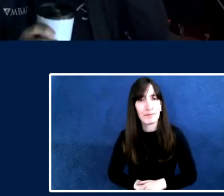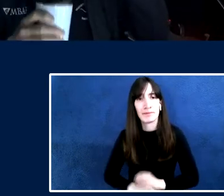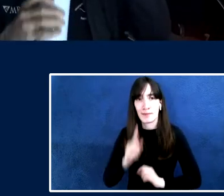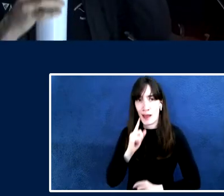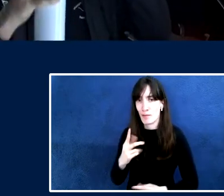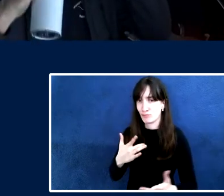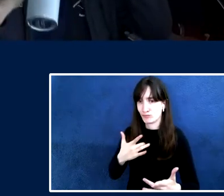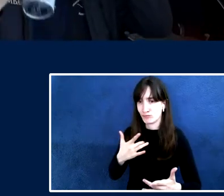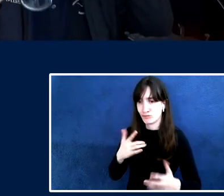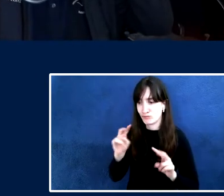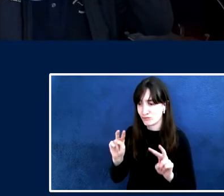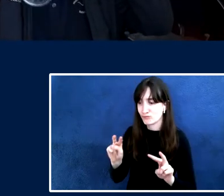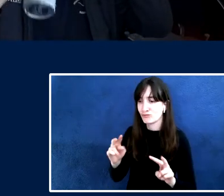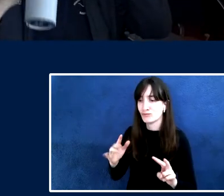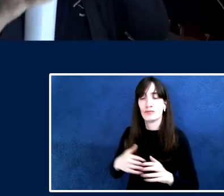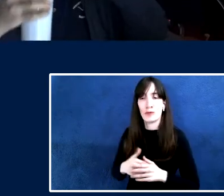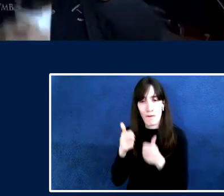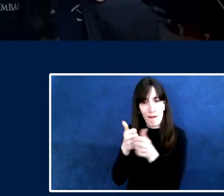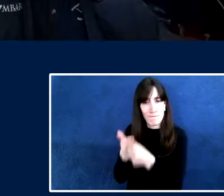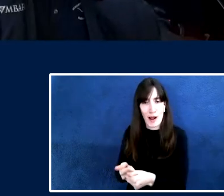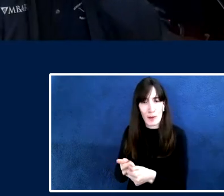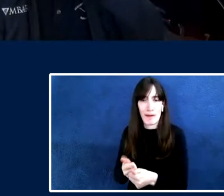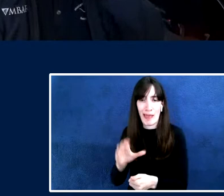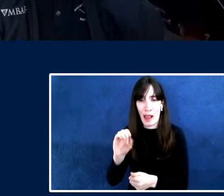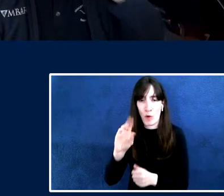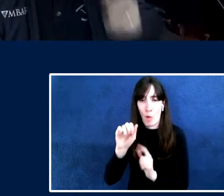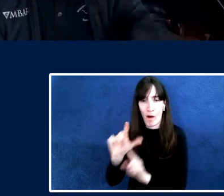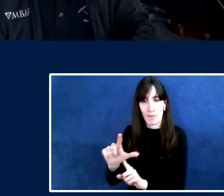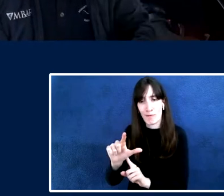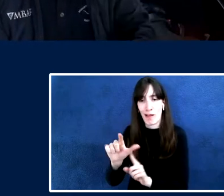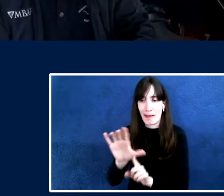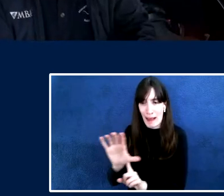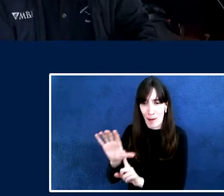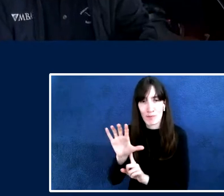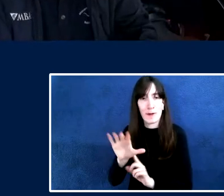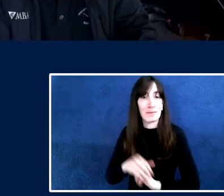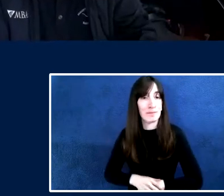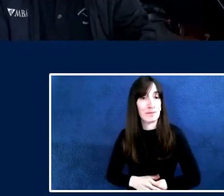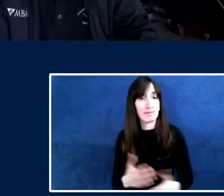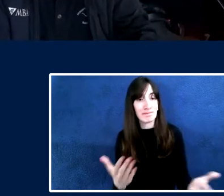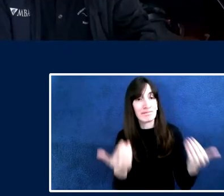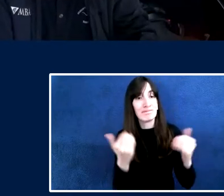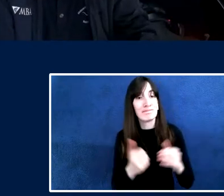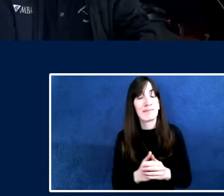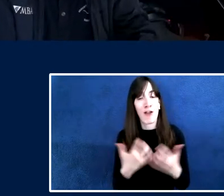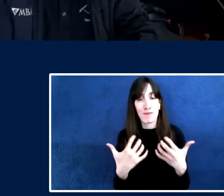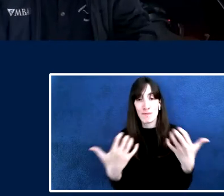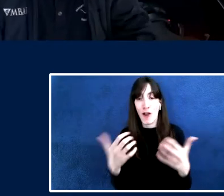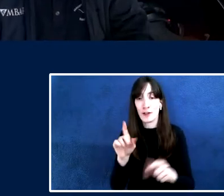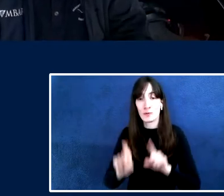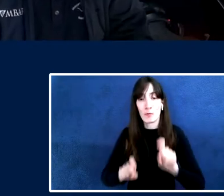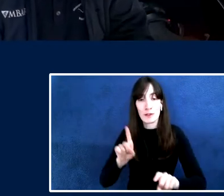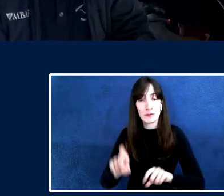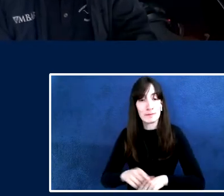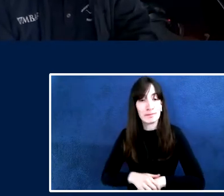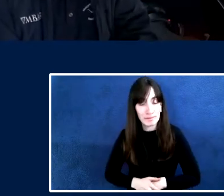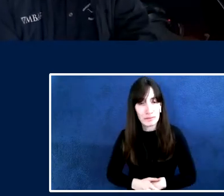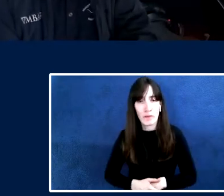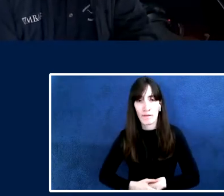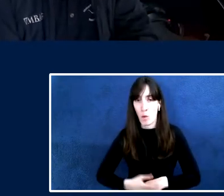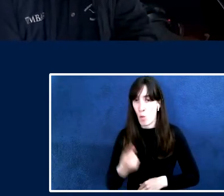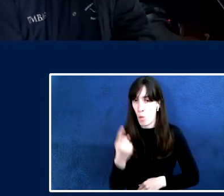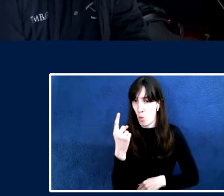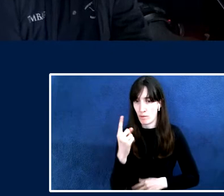the coral cam. Let's take some questions from our audience. We've got one in so far, and that